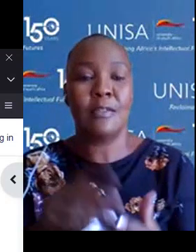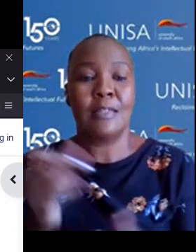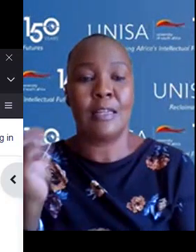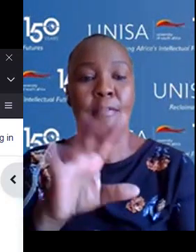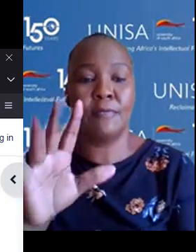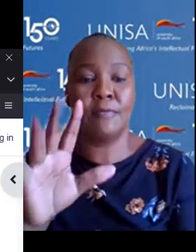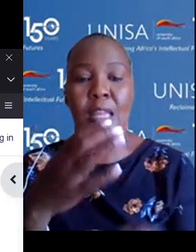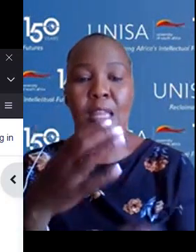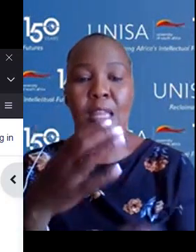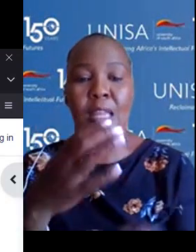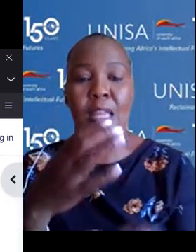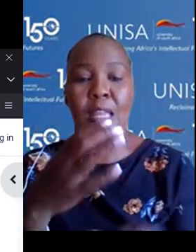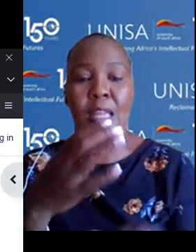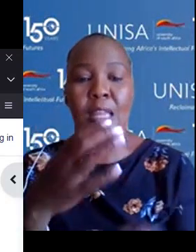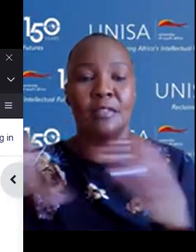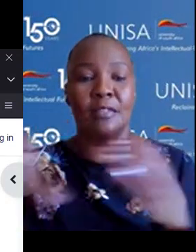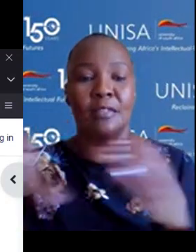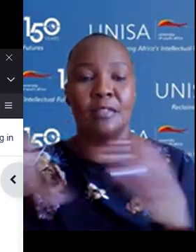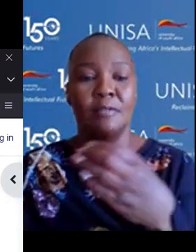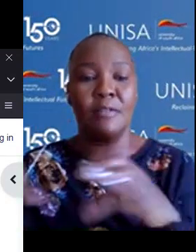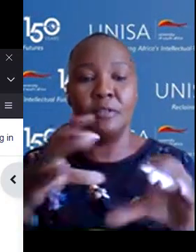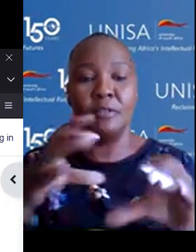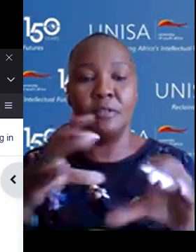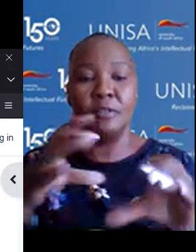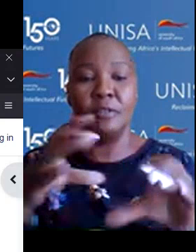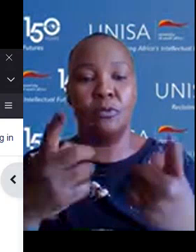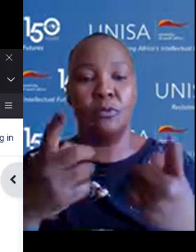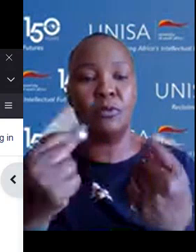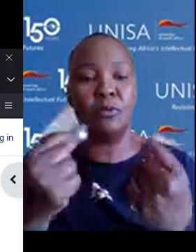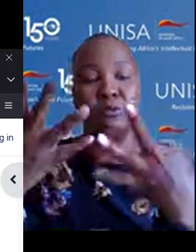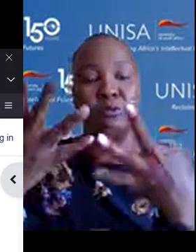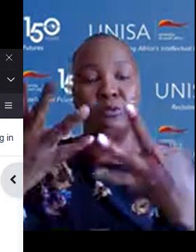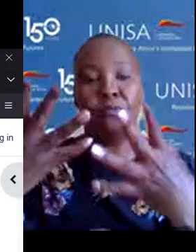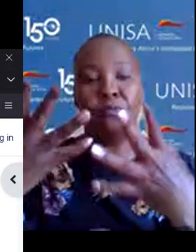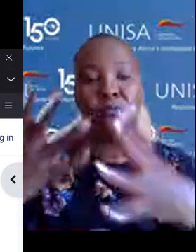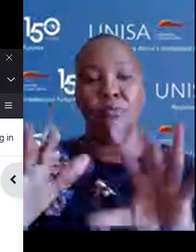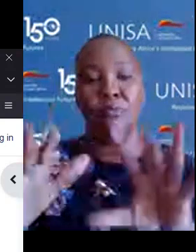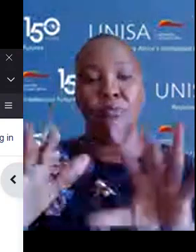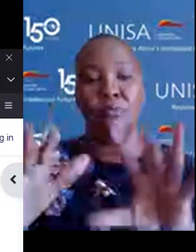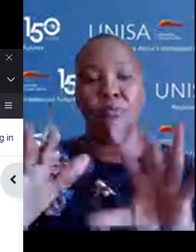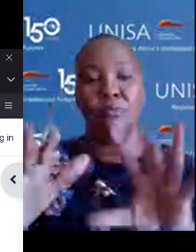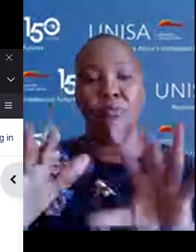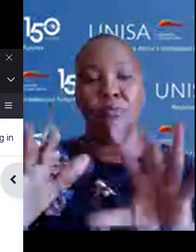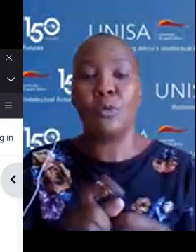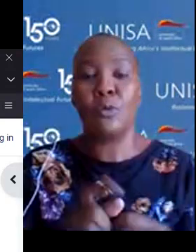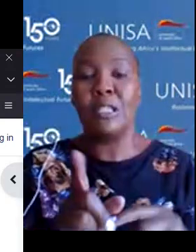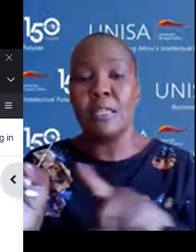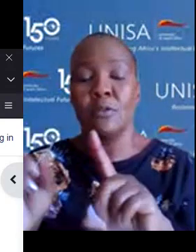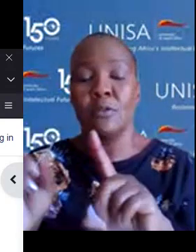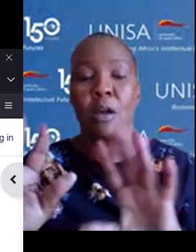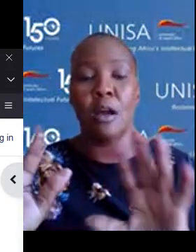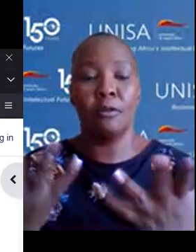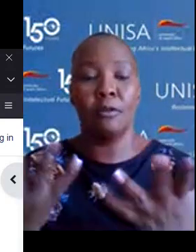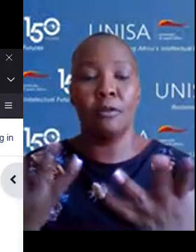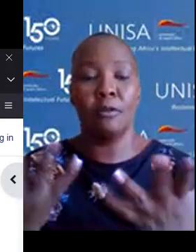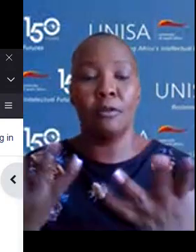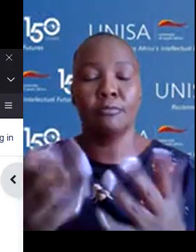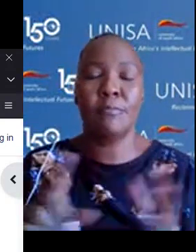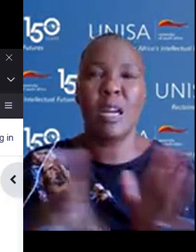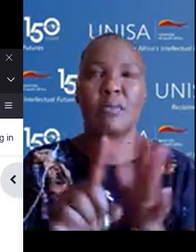we will be doing. So we will direct you, for instance, when we do the activity on OneDrive, we will show you exactly how to get to that